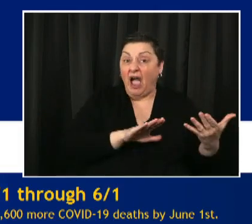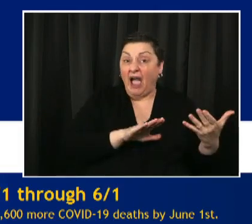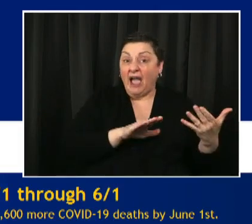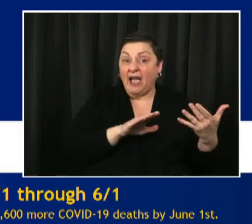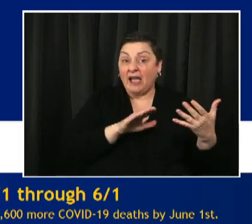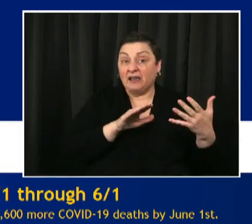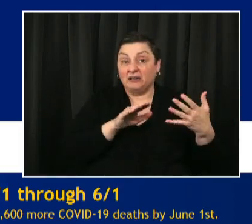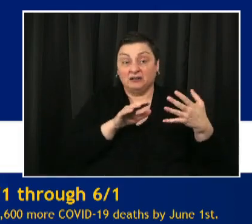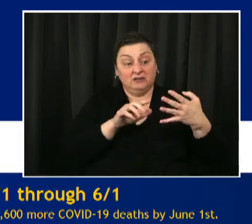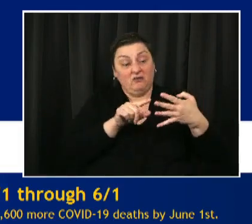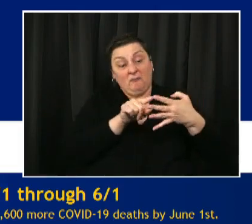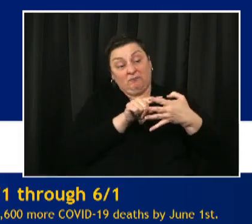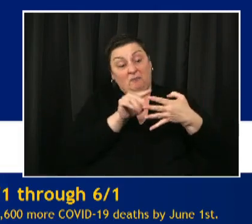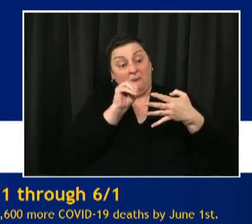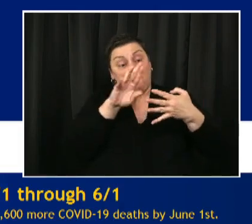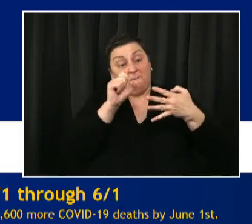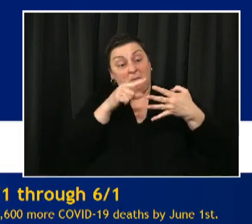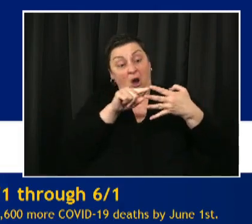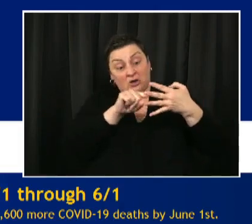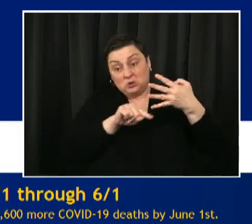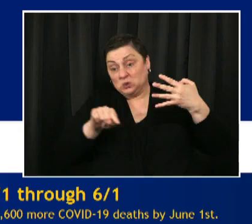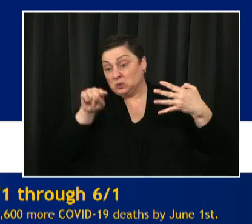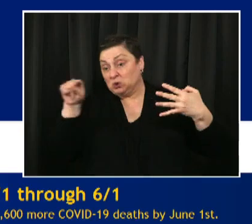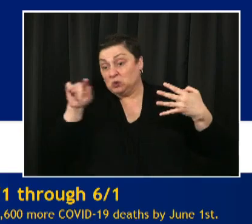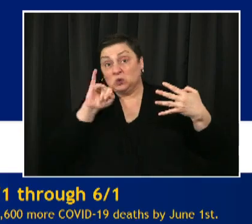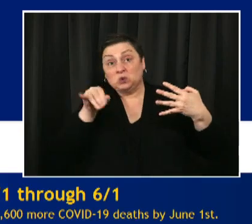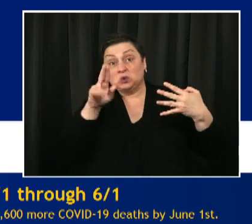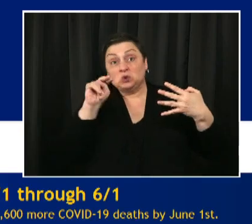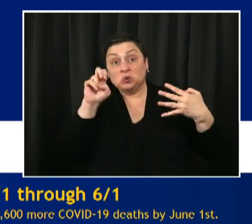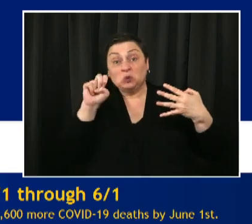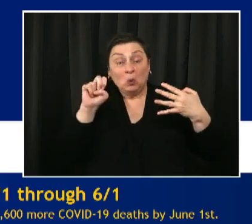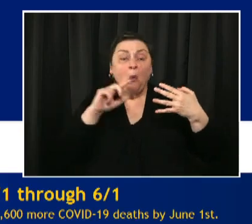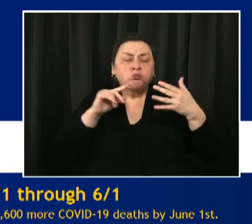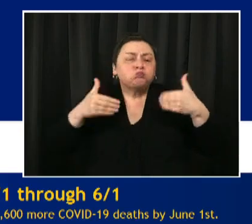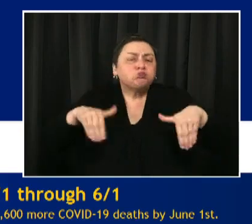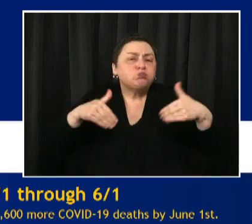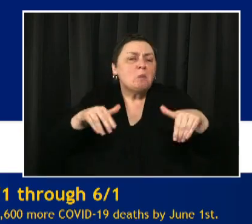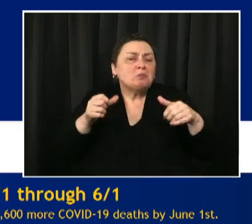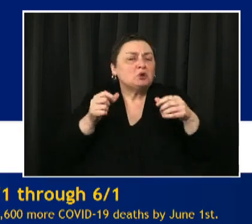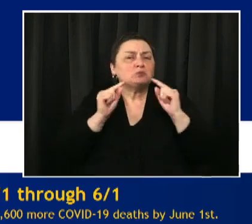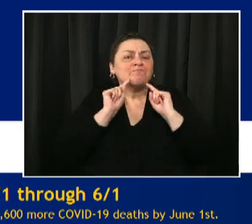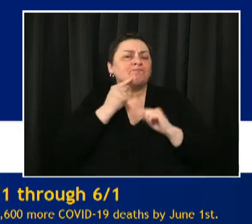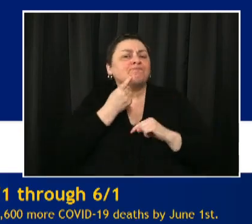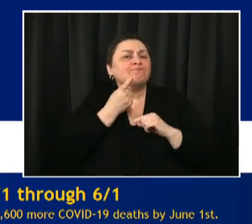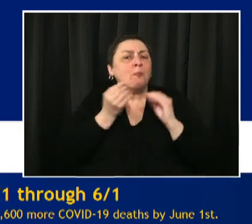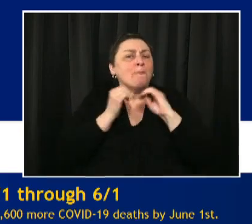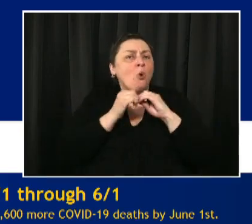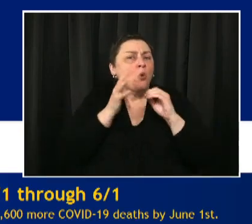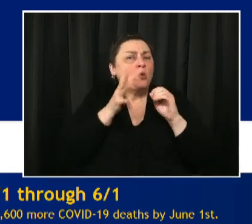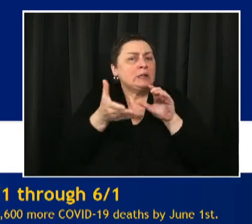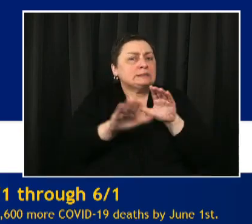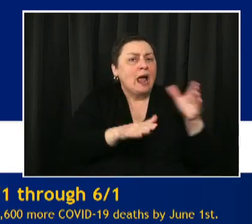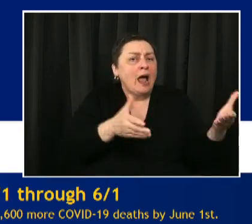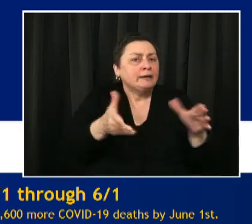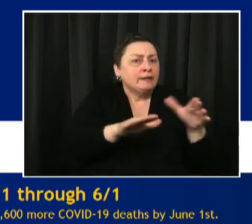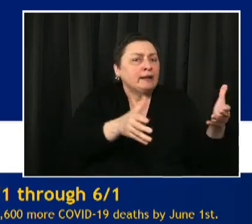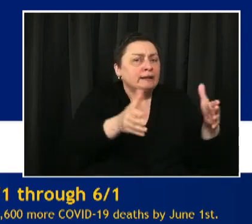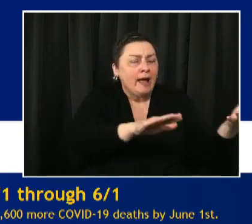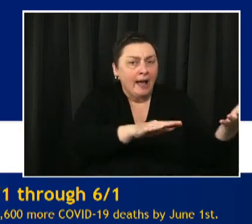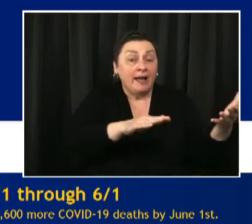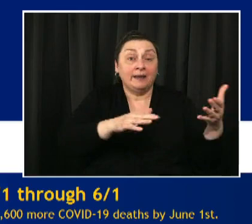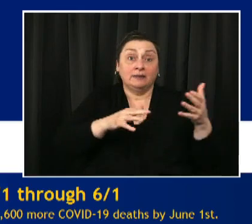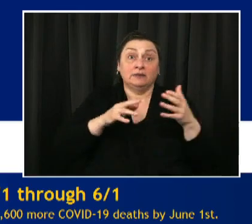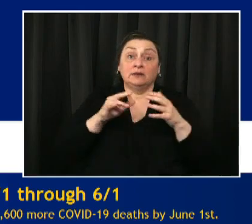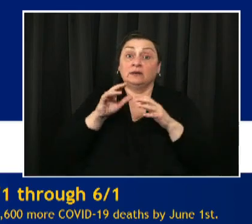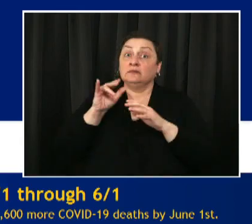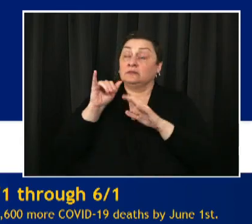March and June 1st, a substantial increase over no B117. So of concern